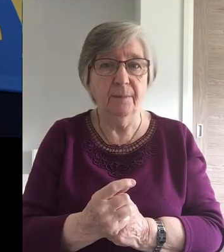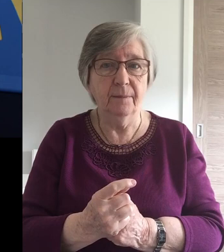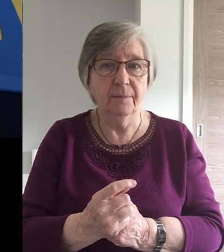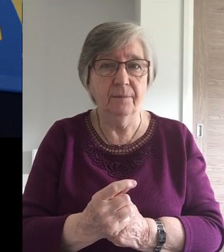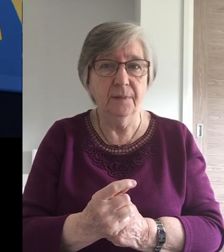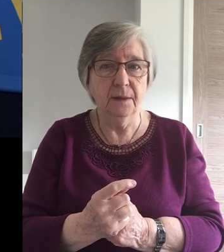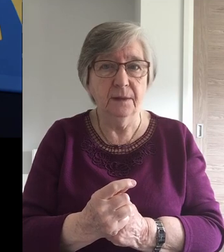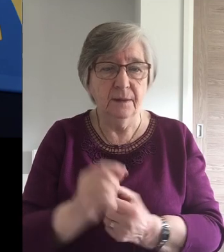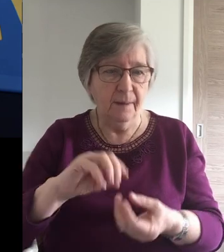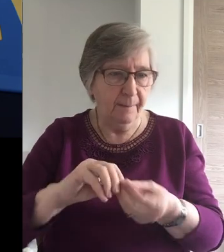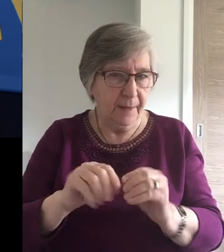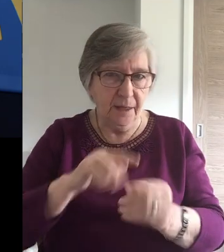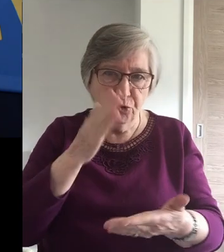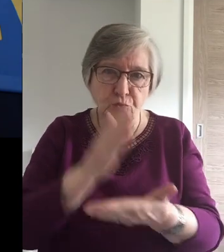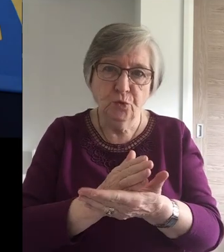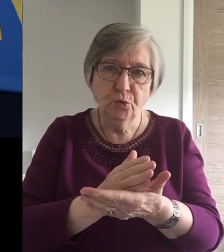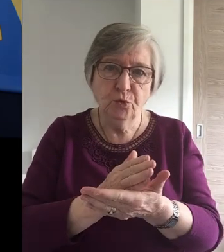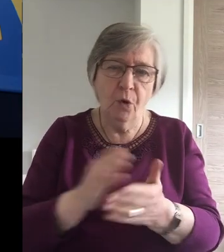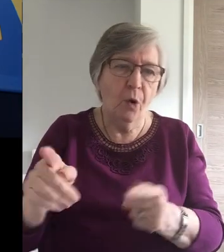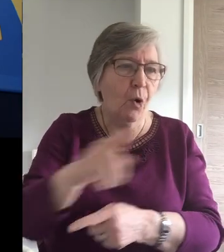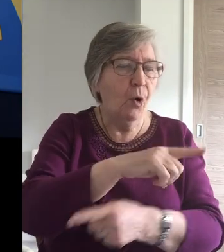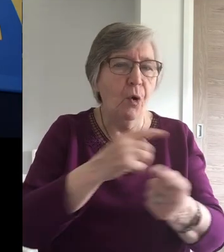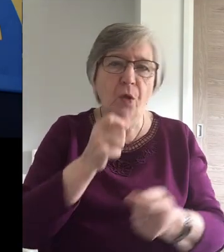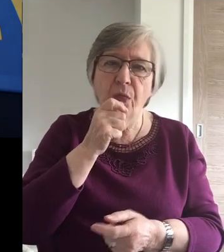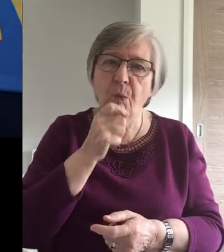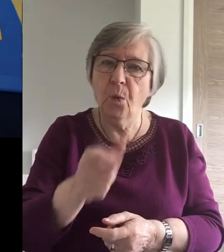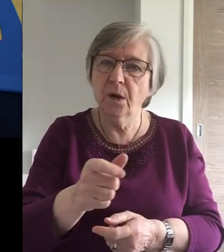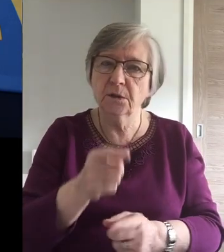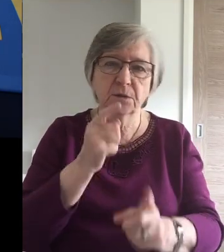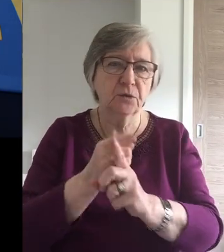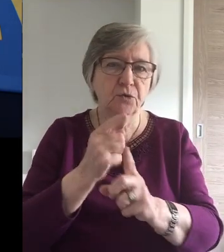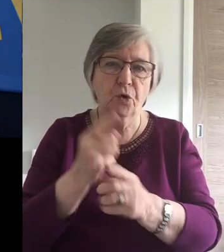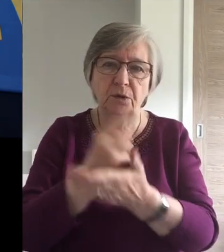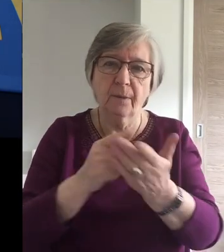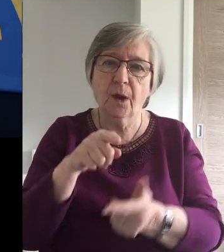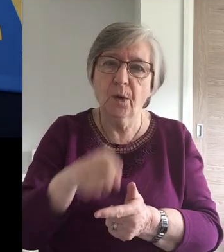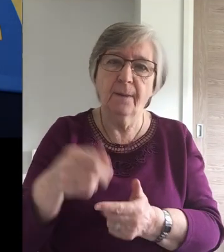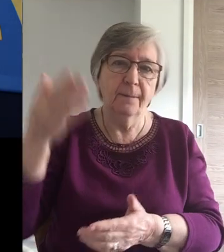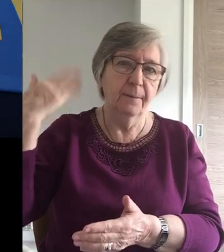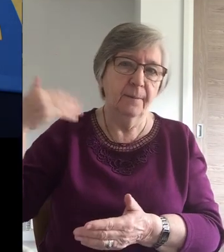fulfilled all these words that were spoken about him.